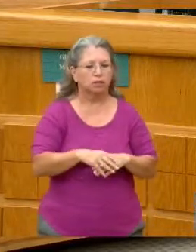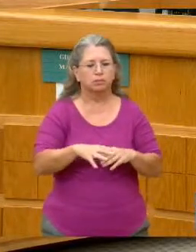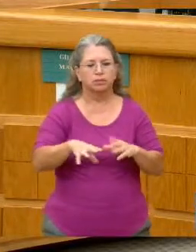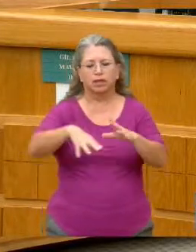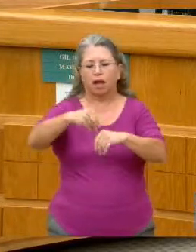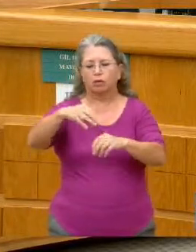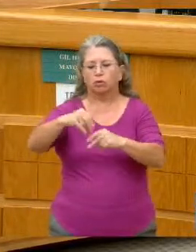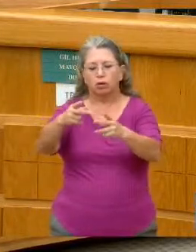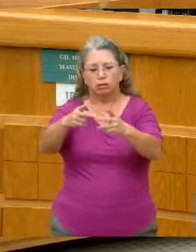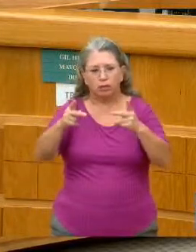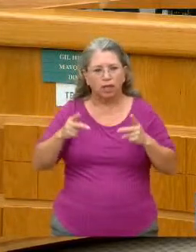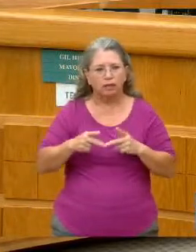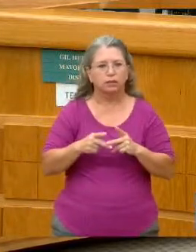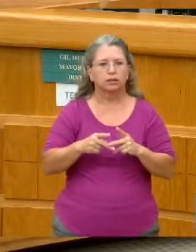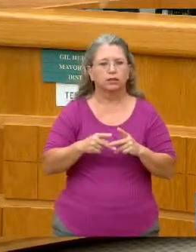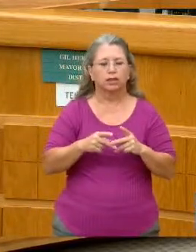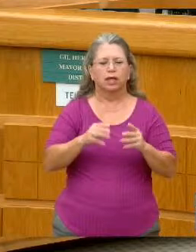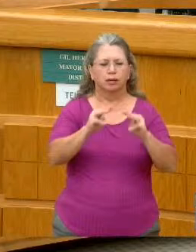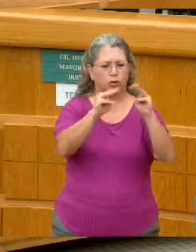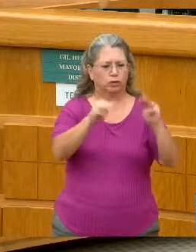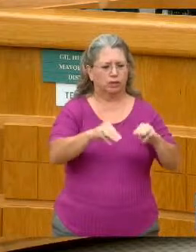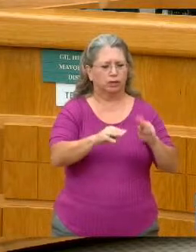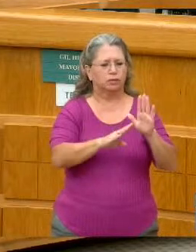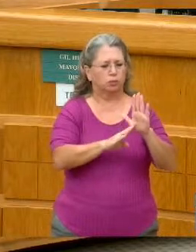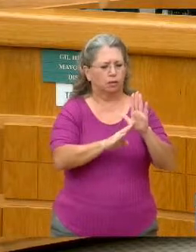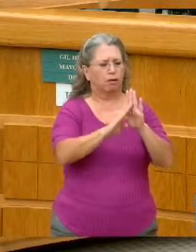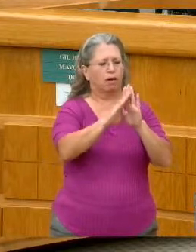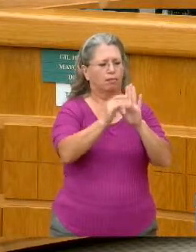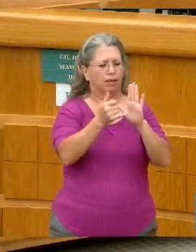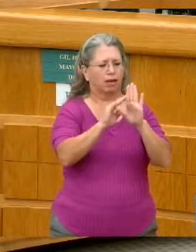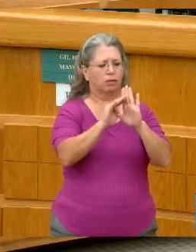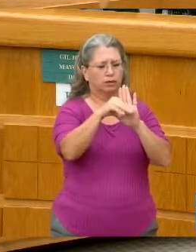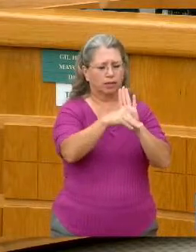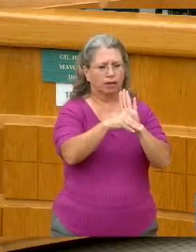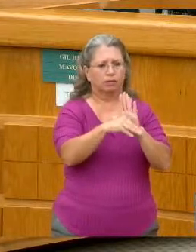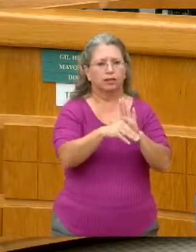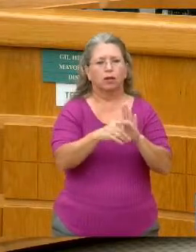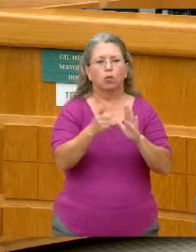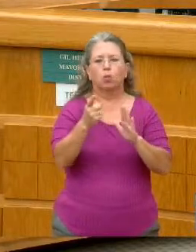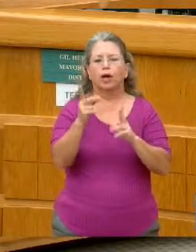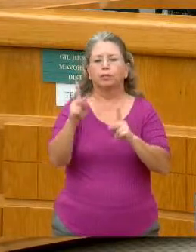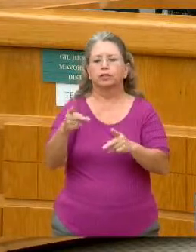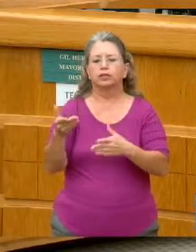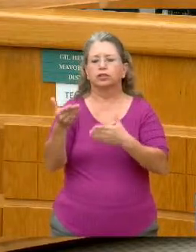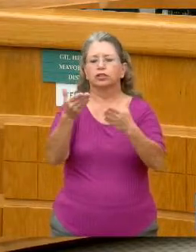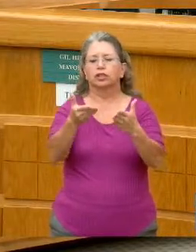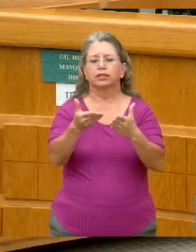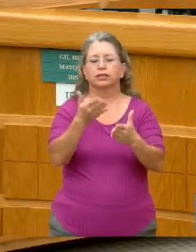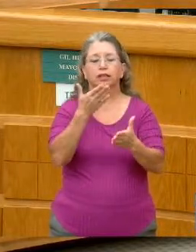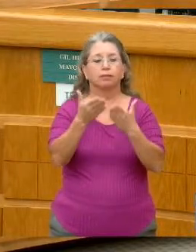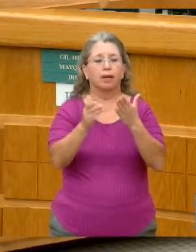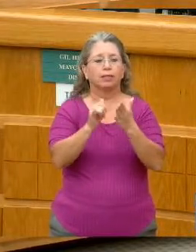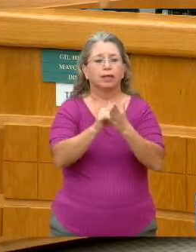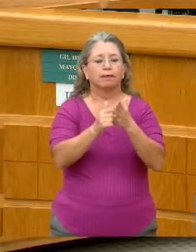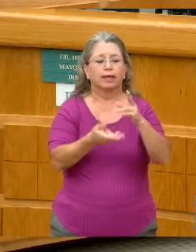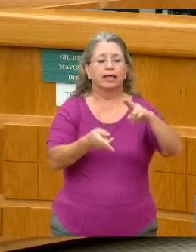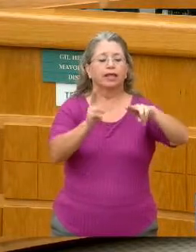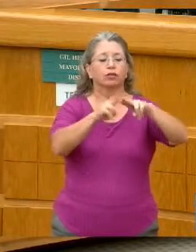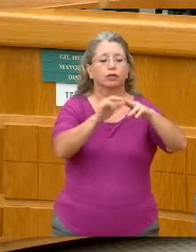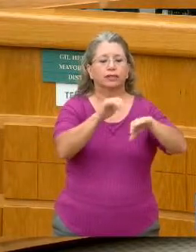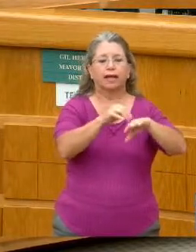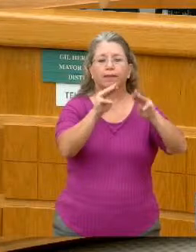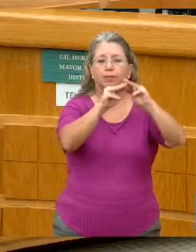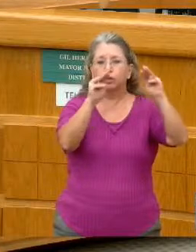but now they're going back down. One person suggested maybe this increase at museums was due to damage because of the